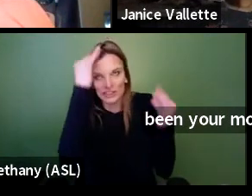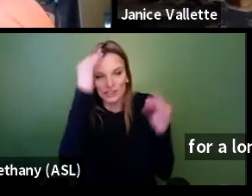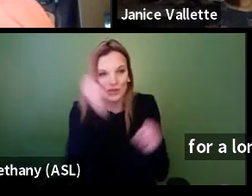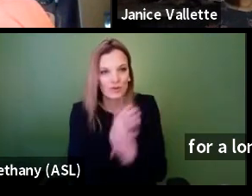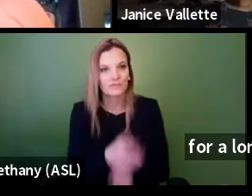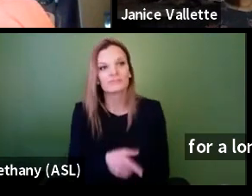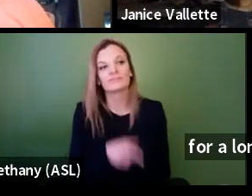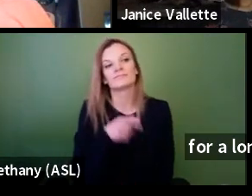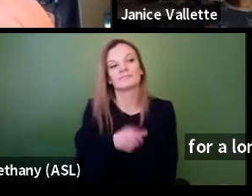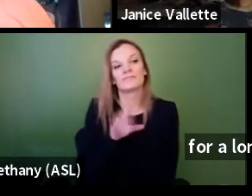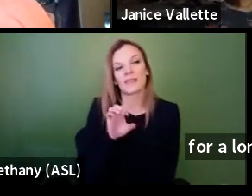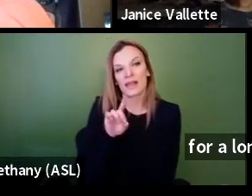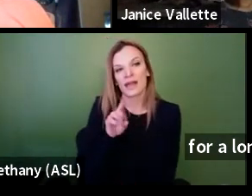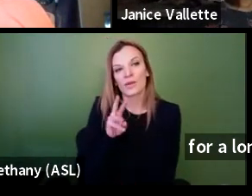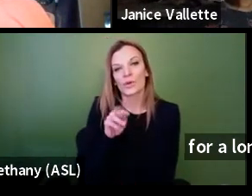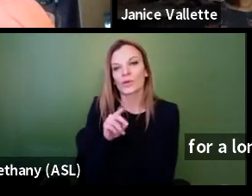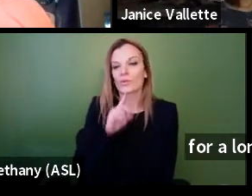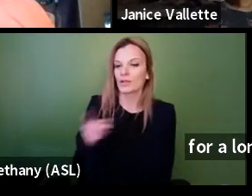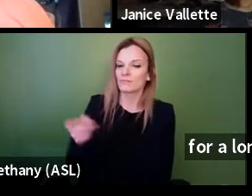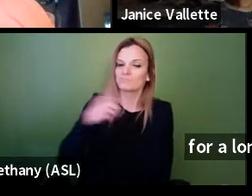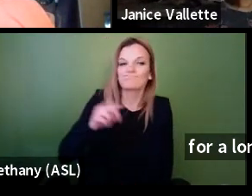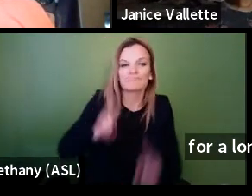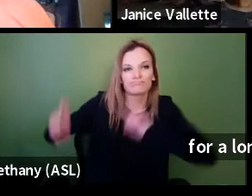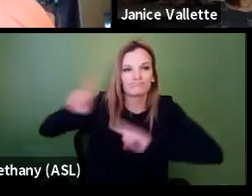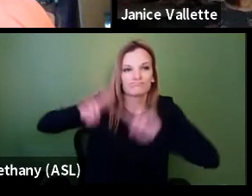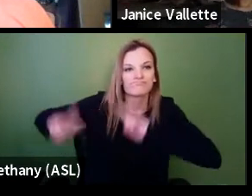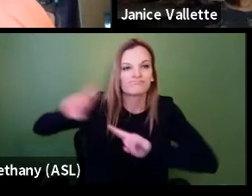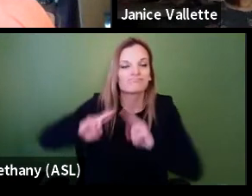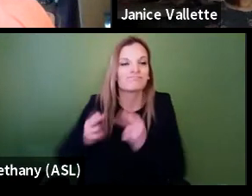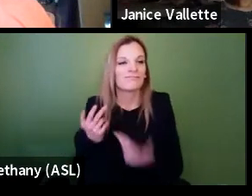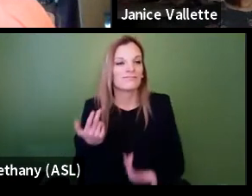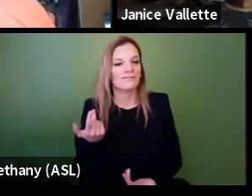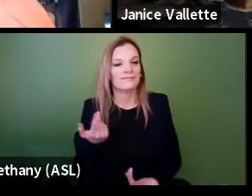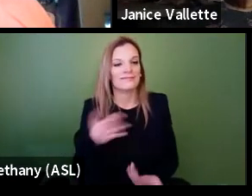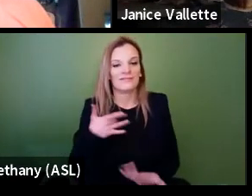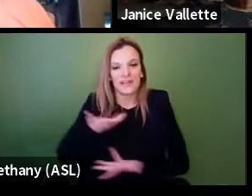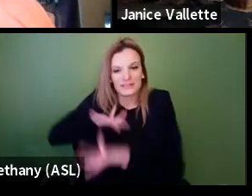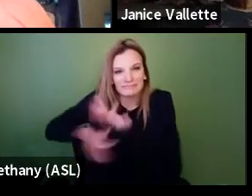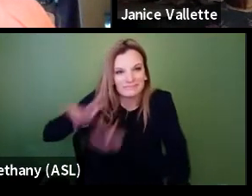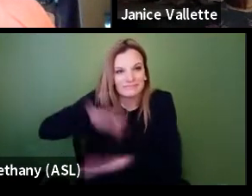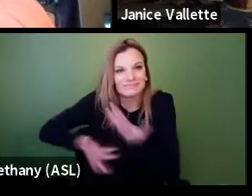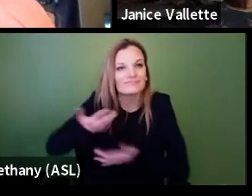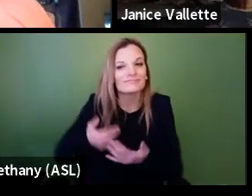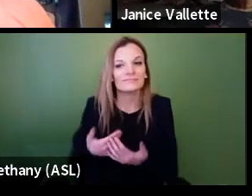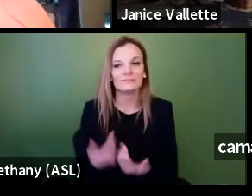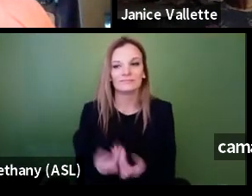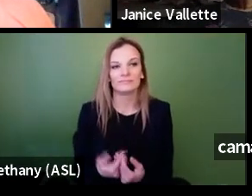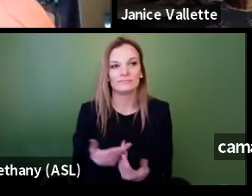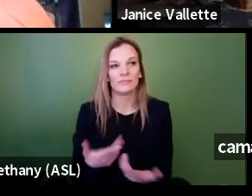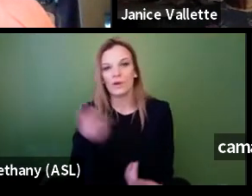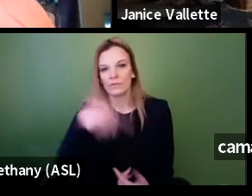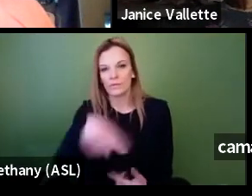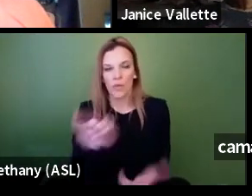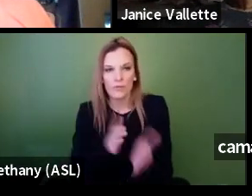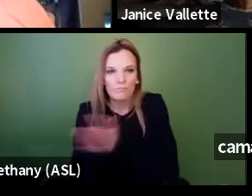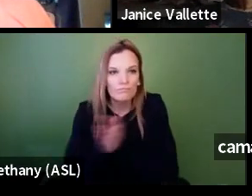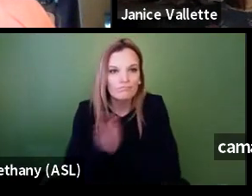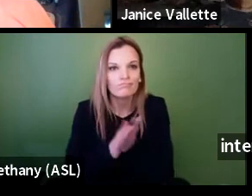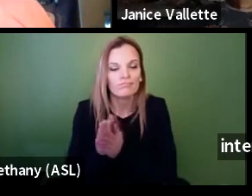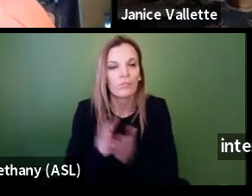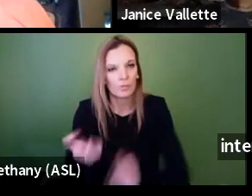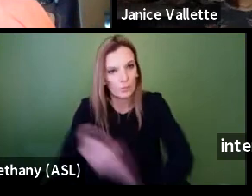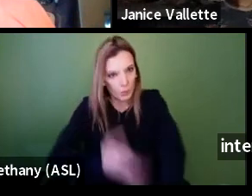camaraderie. You know, the camaraderie, the professionalism, the interaction, the desire to do good work. I mean, who could not be